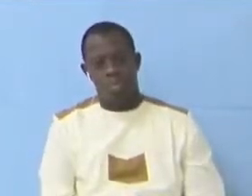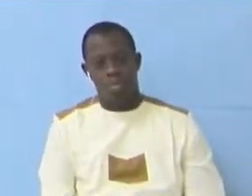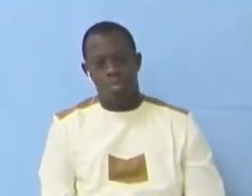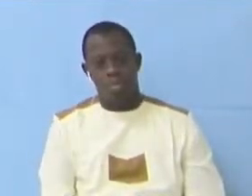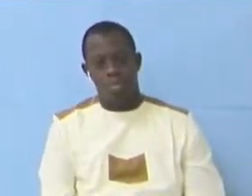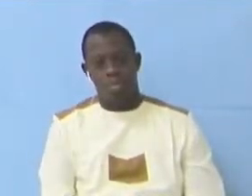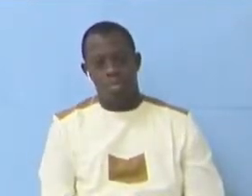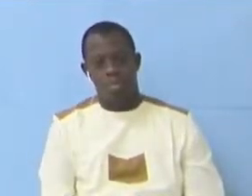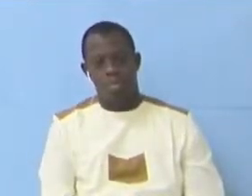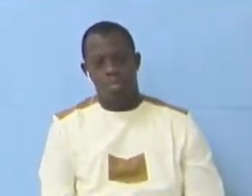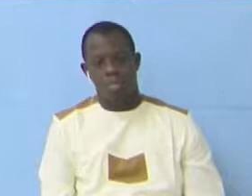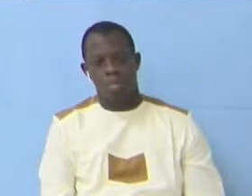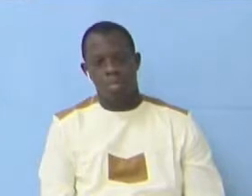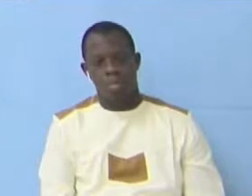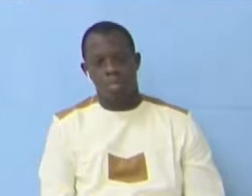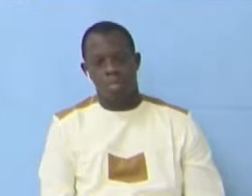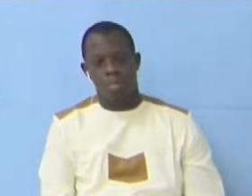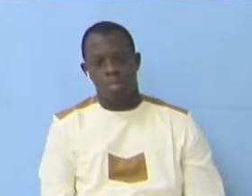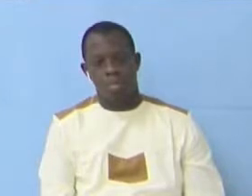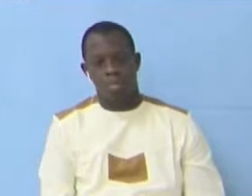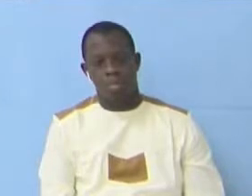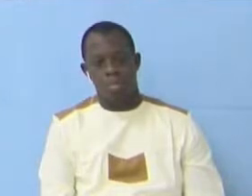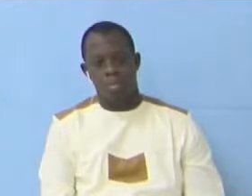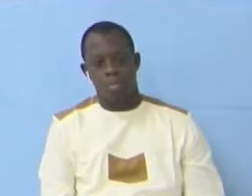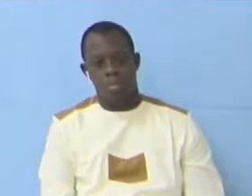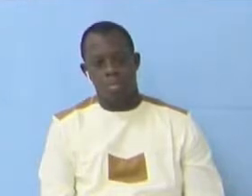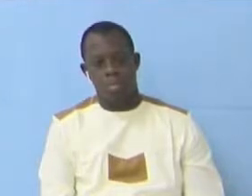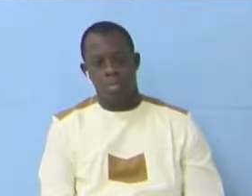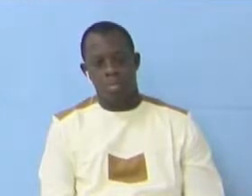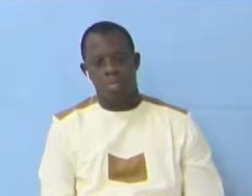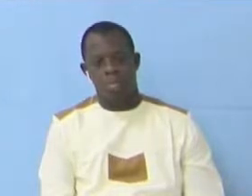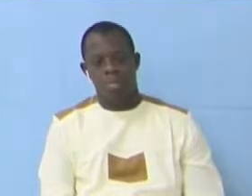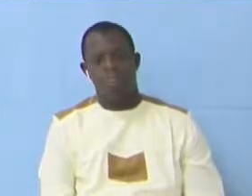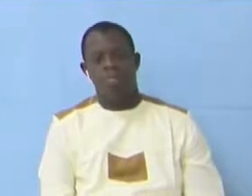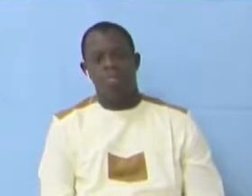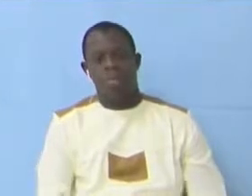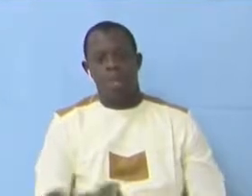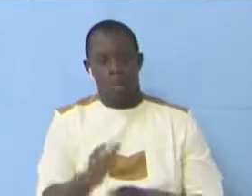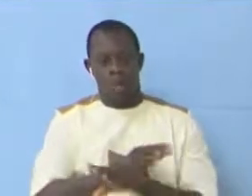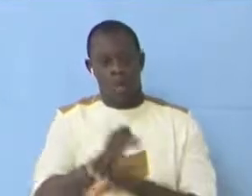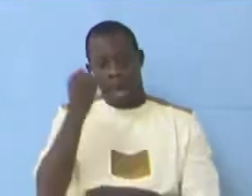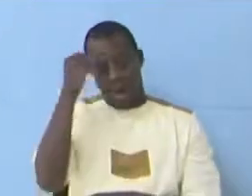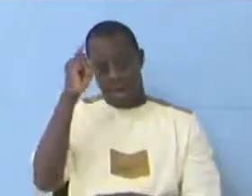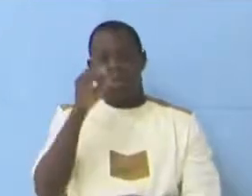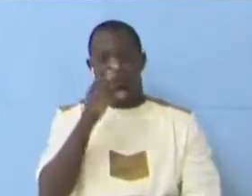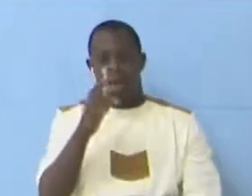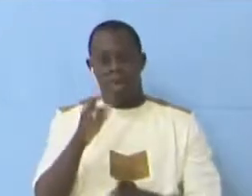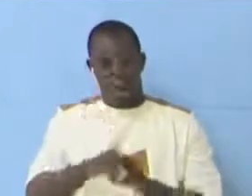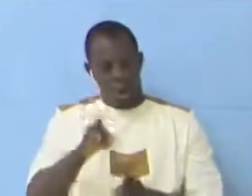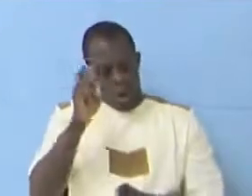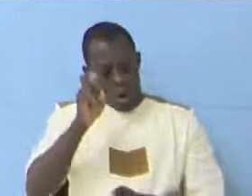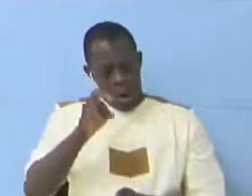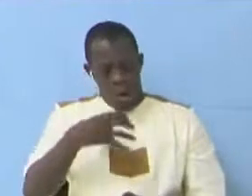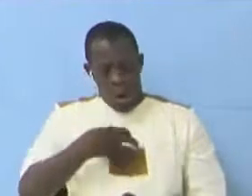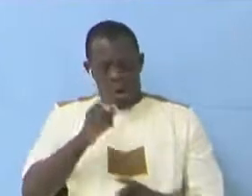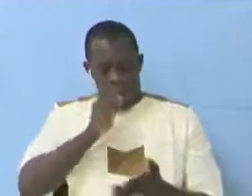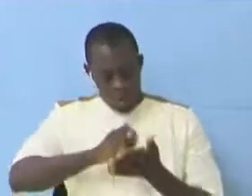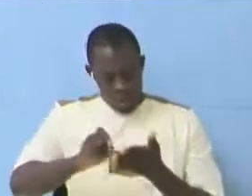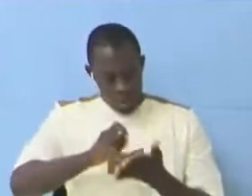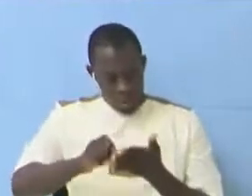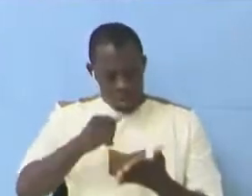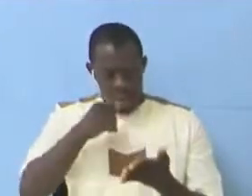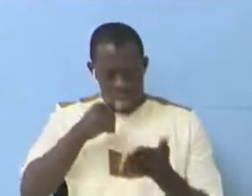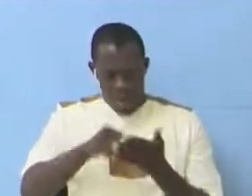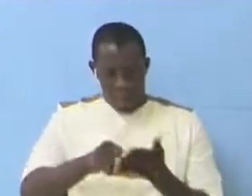dañu bindaloo sax leetar. dañu binduloo leetar sax. It was a suggestion. It was a suggestion. And you wrote a letter to the